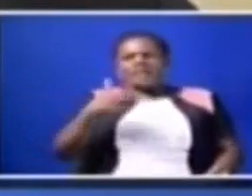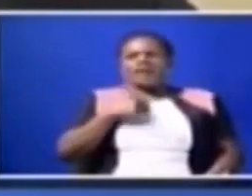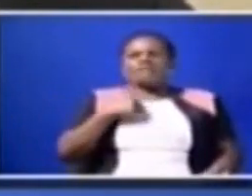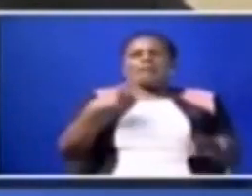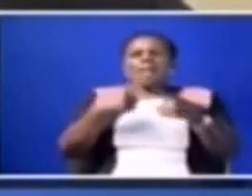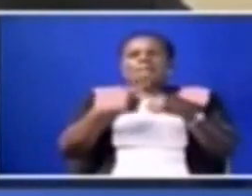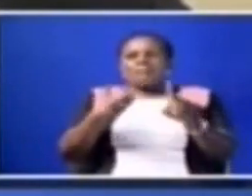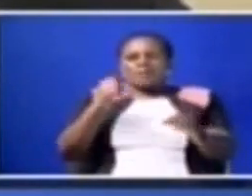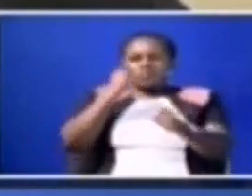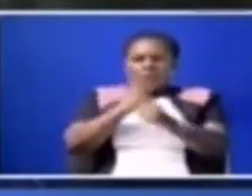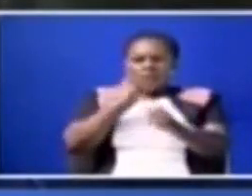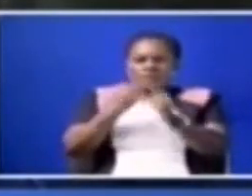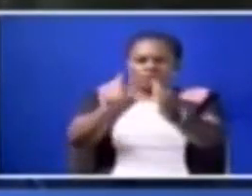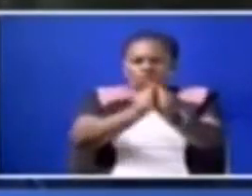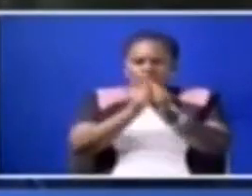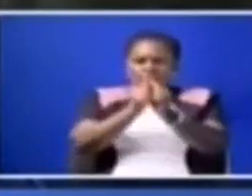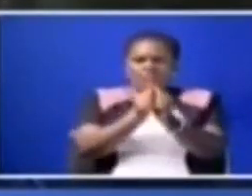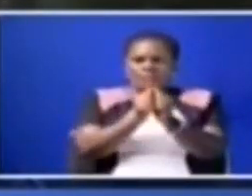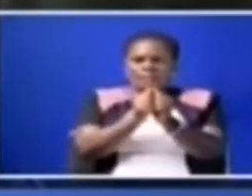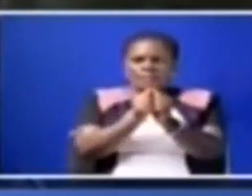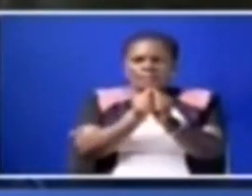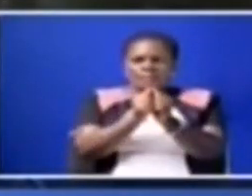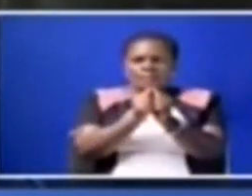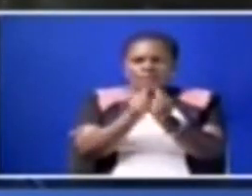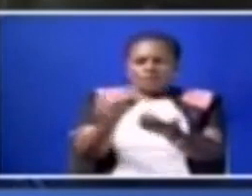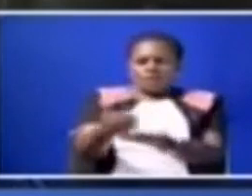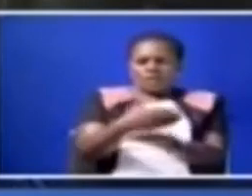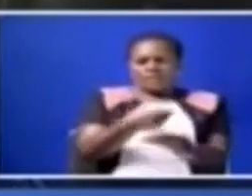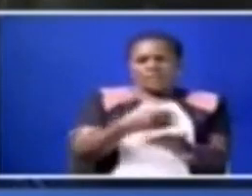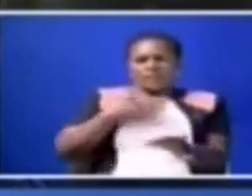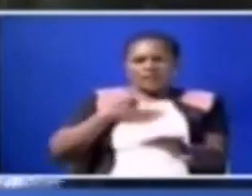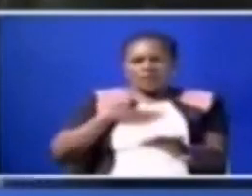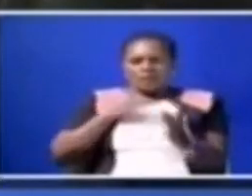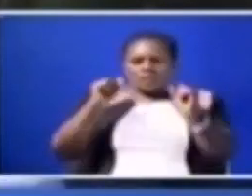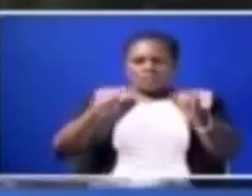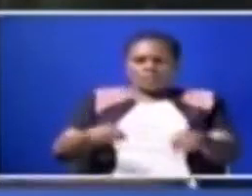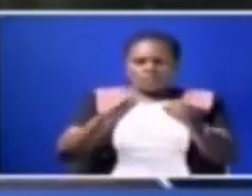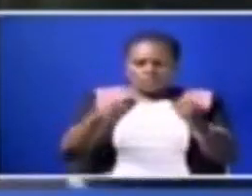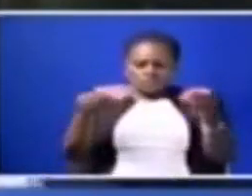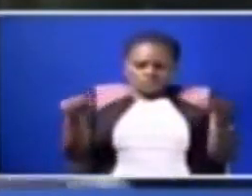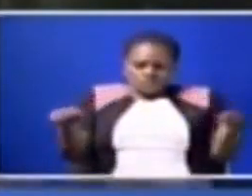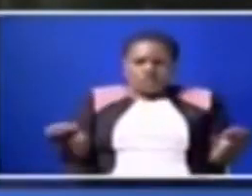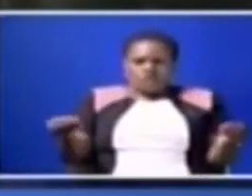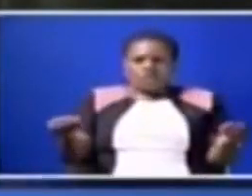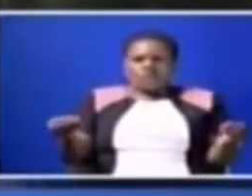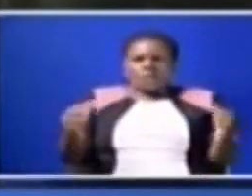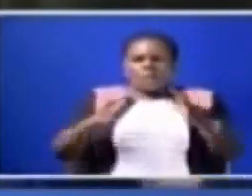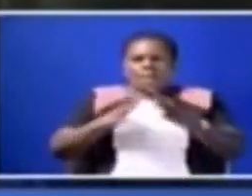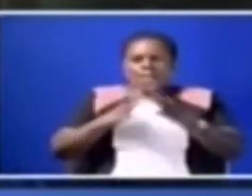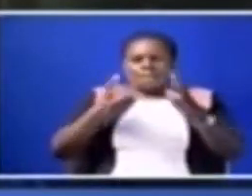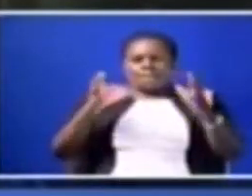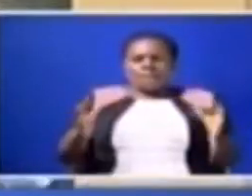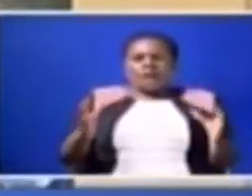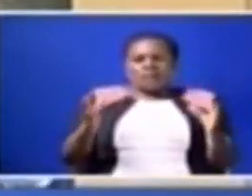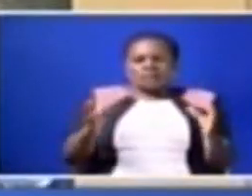by pulling together our funds, we are able to mitigate the expansion of these